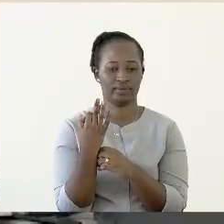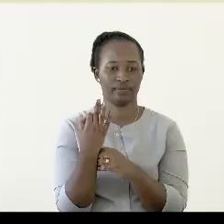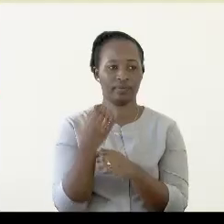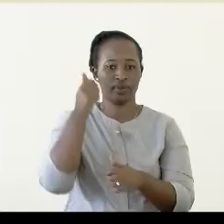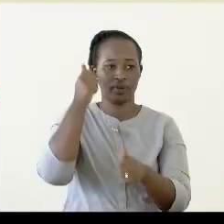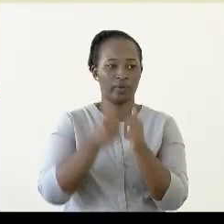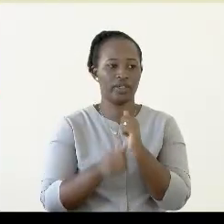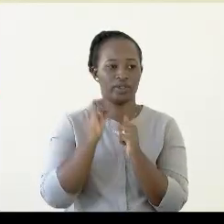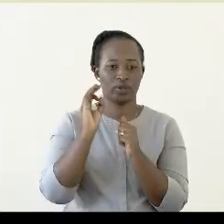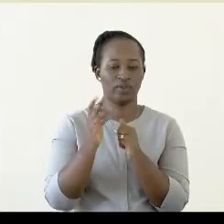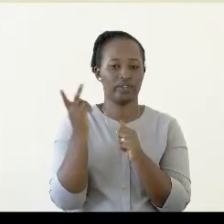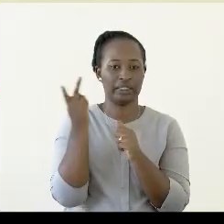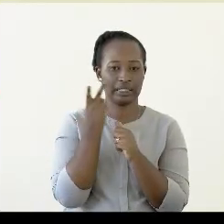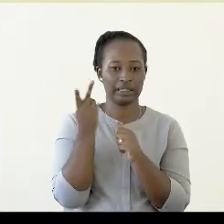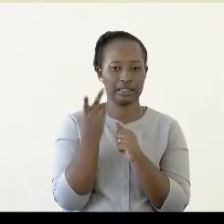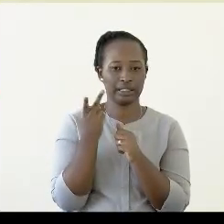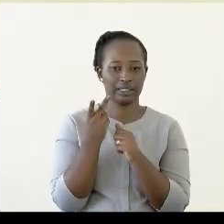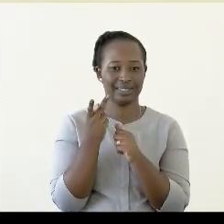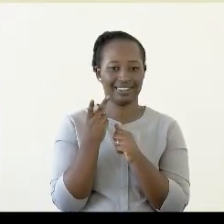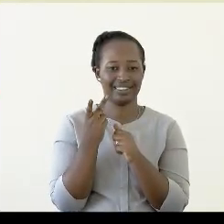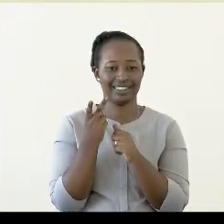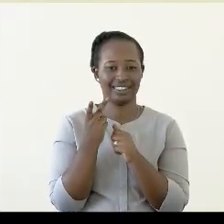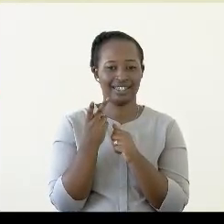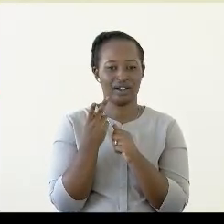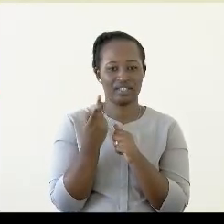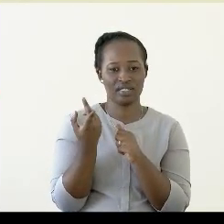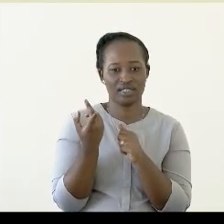Which of these is a dilute solution?